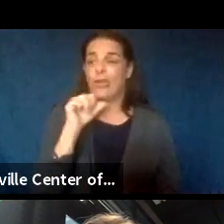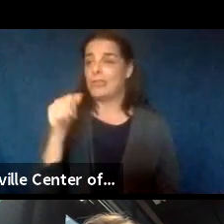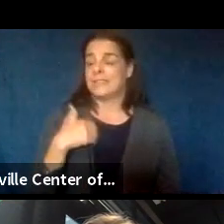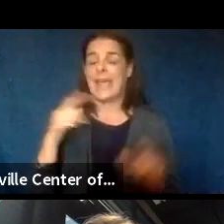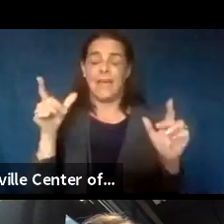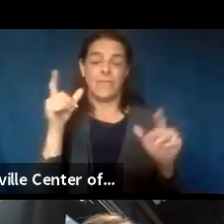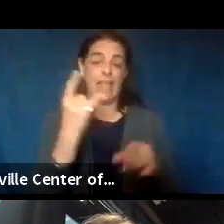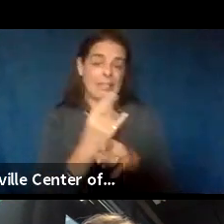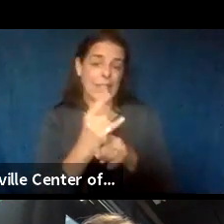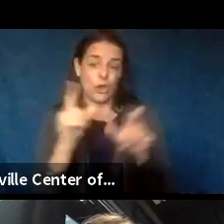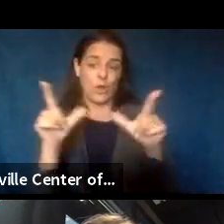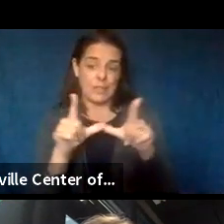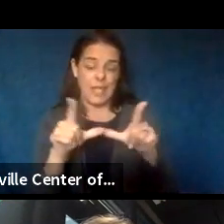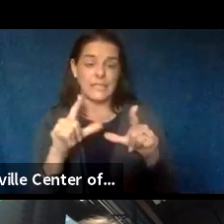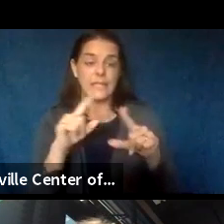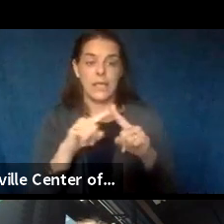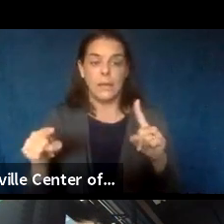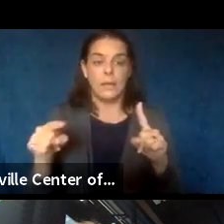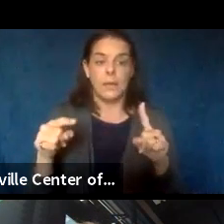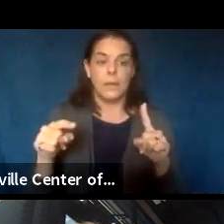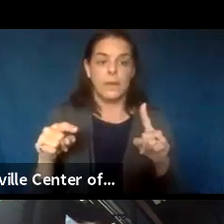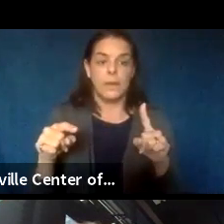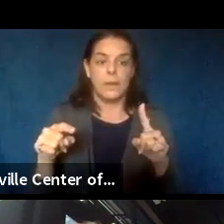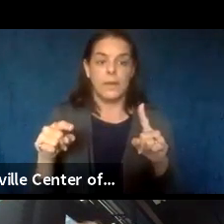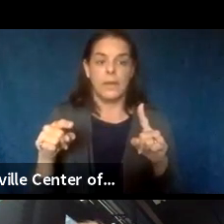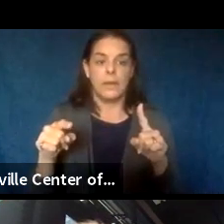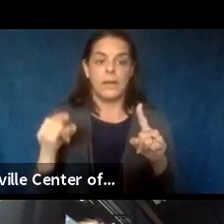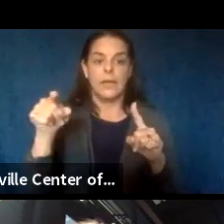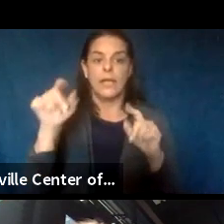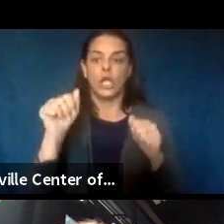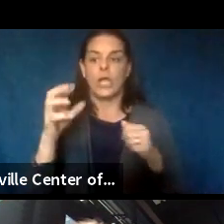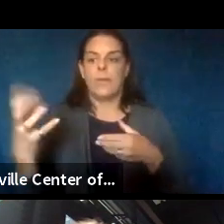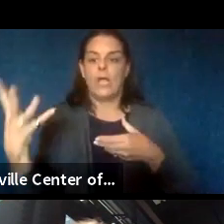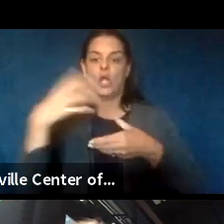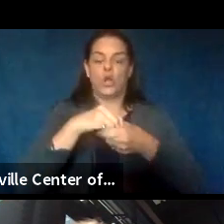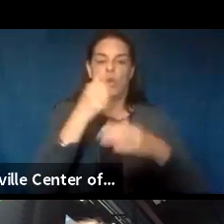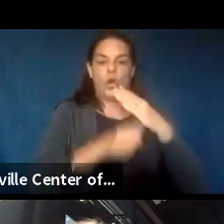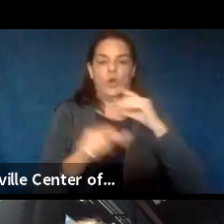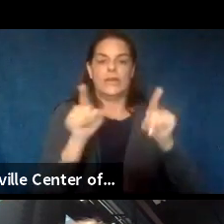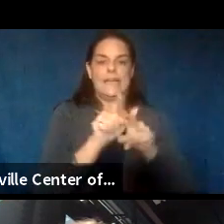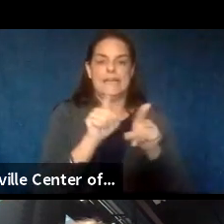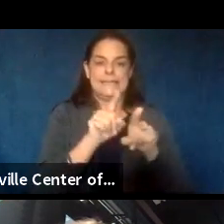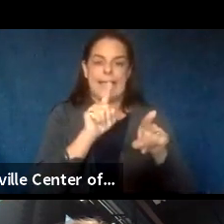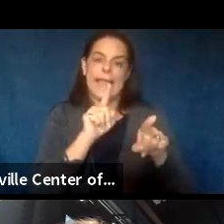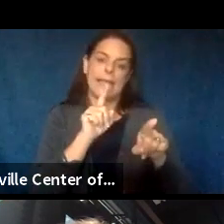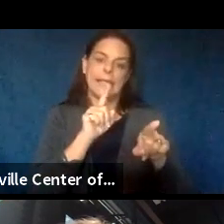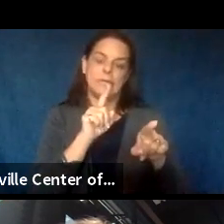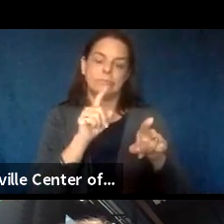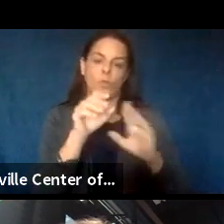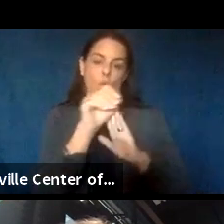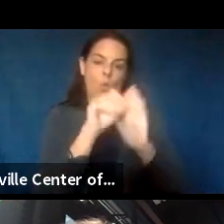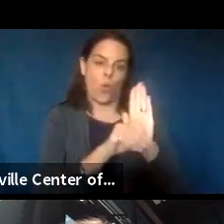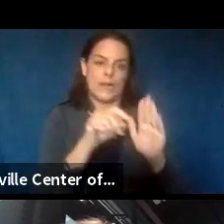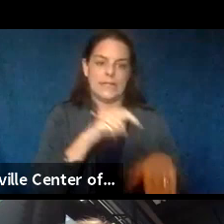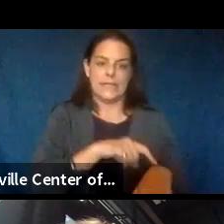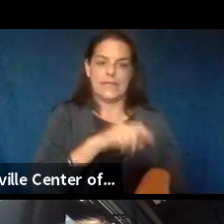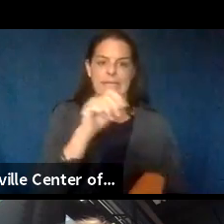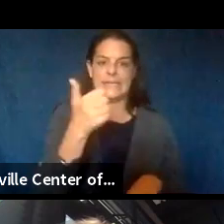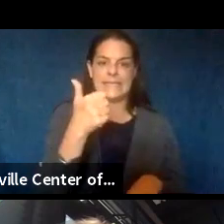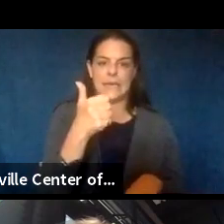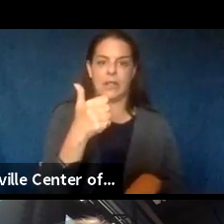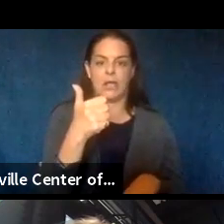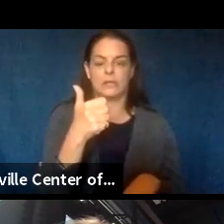license, but that we could have them also included under the same ordinance with that 10 o'clock curfew, is what this one stems